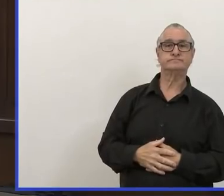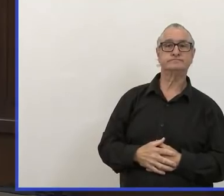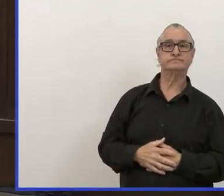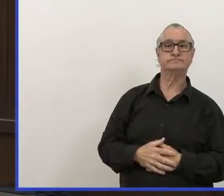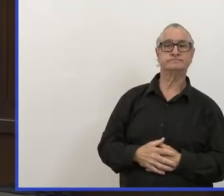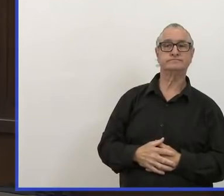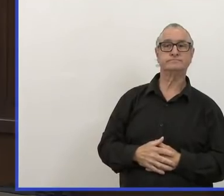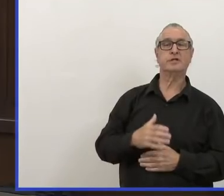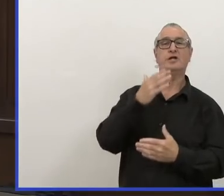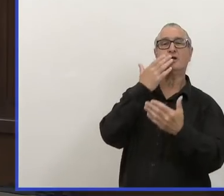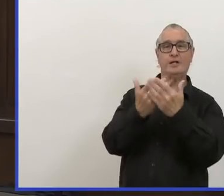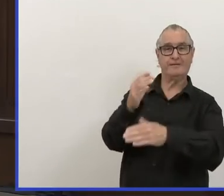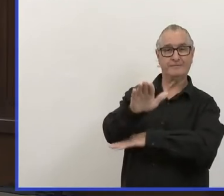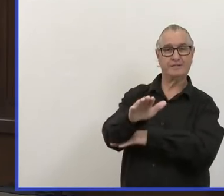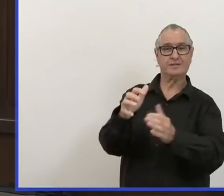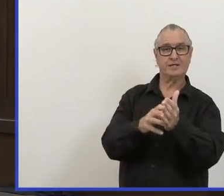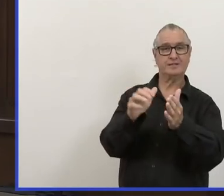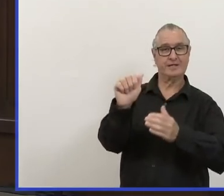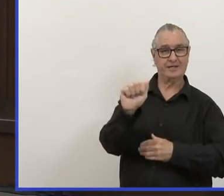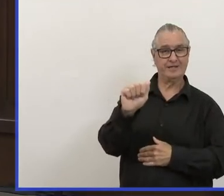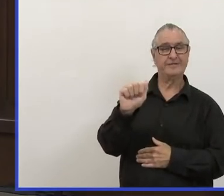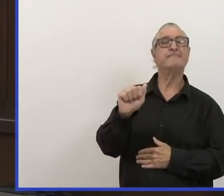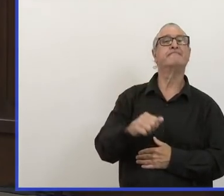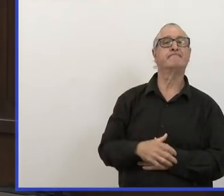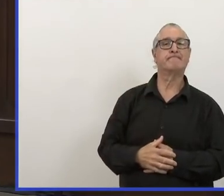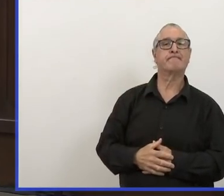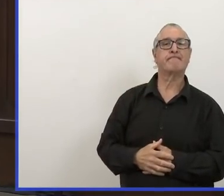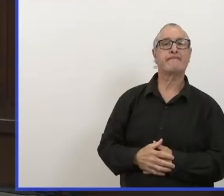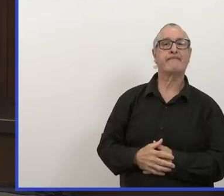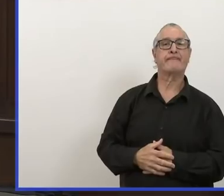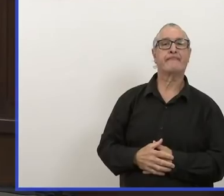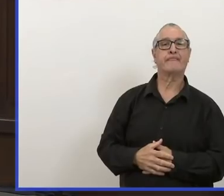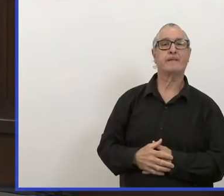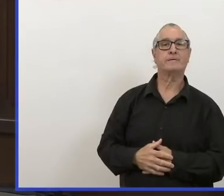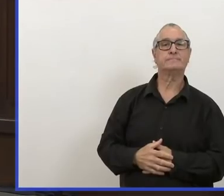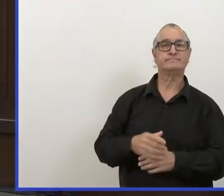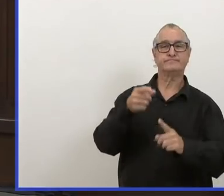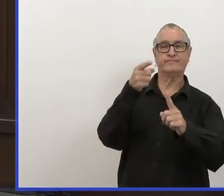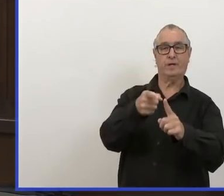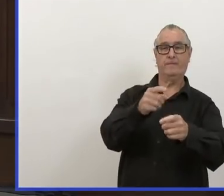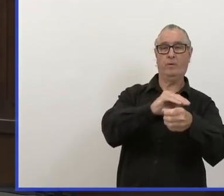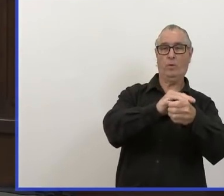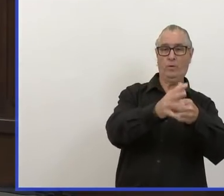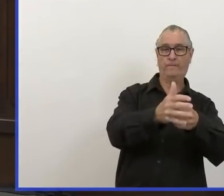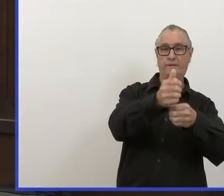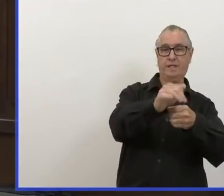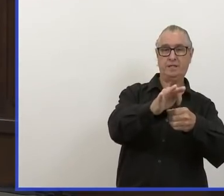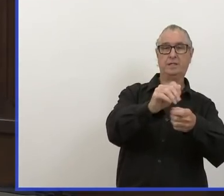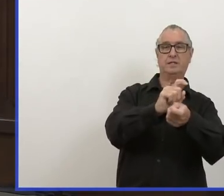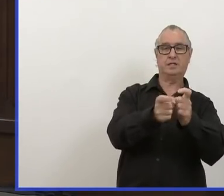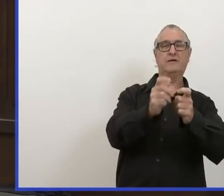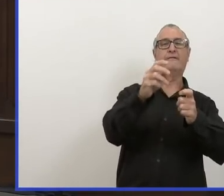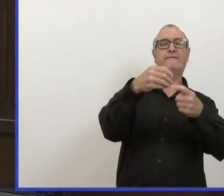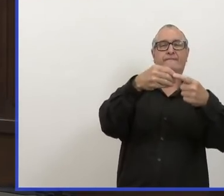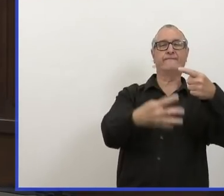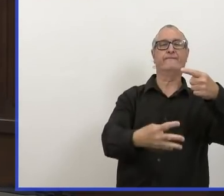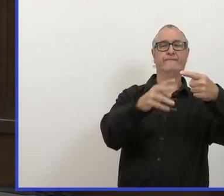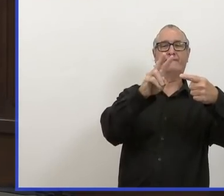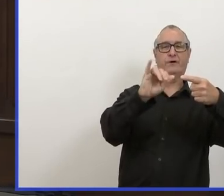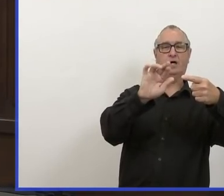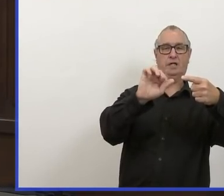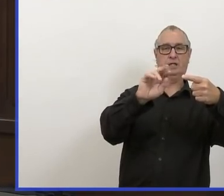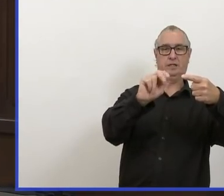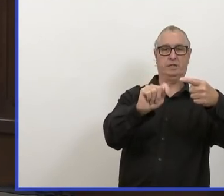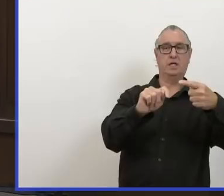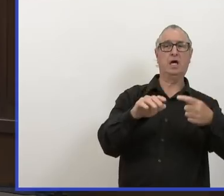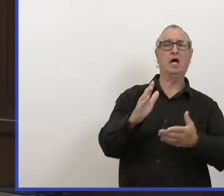Afternoon, Dr. Atwal. The Delta variant, it appears to be picking up steam in some parts of the country. Do we know